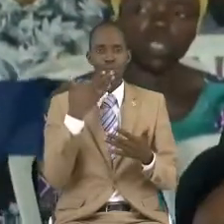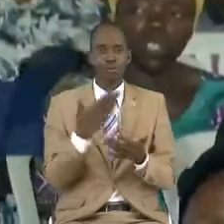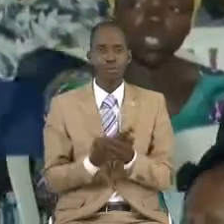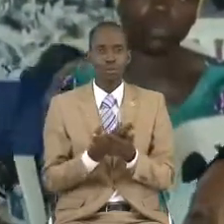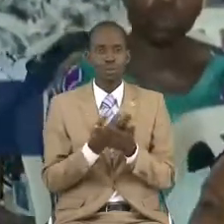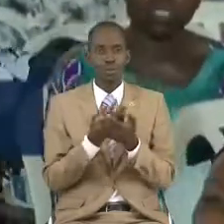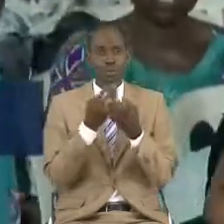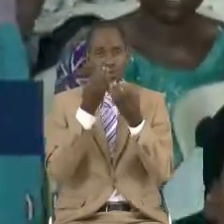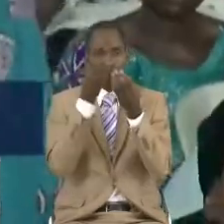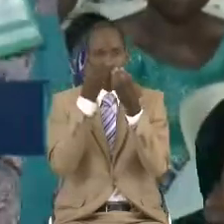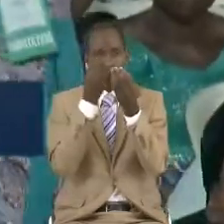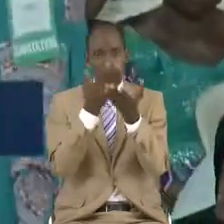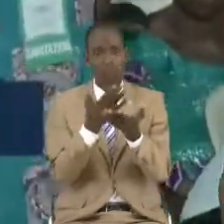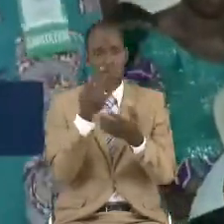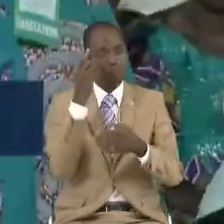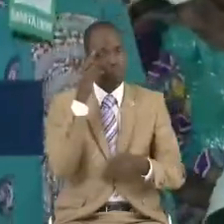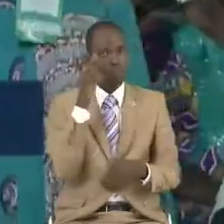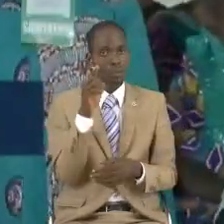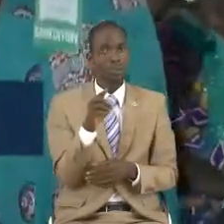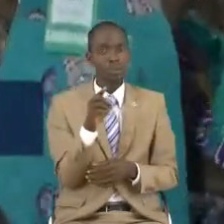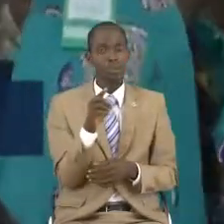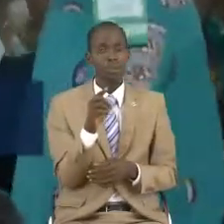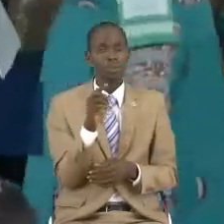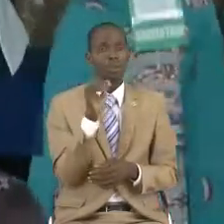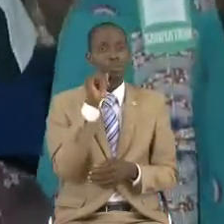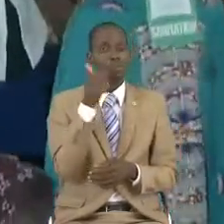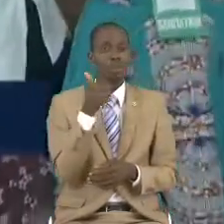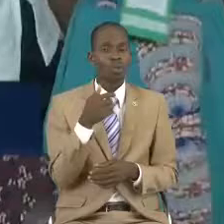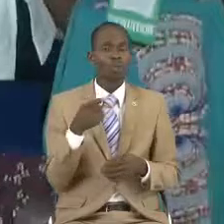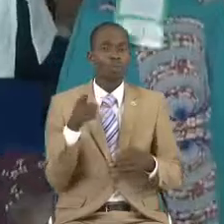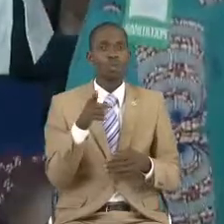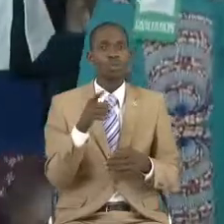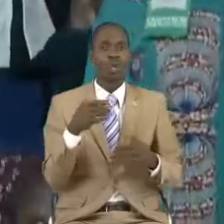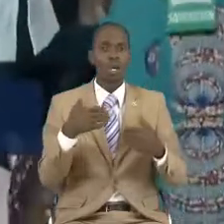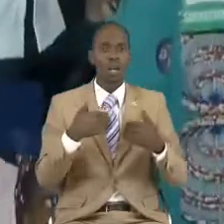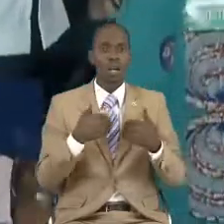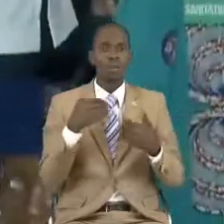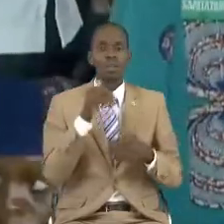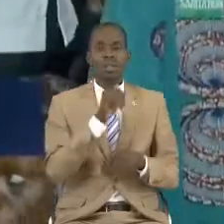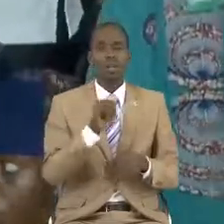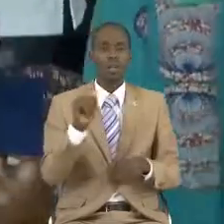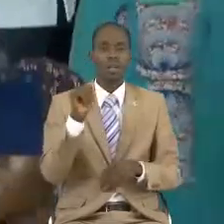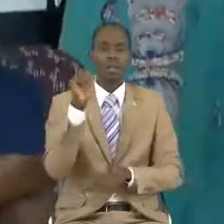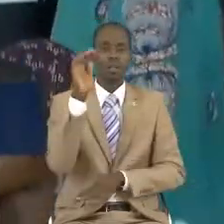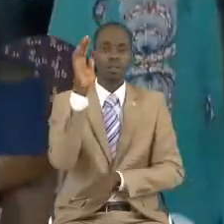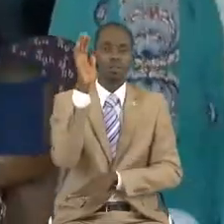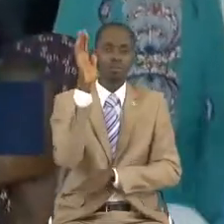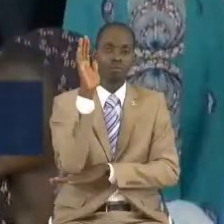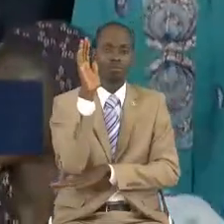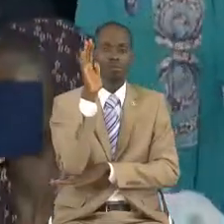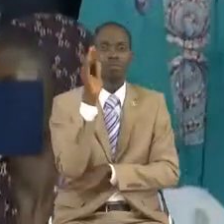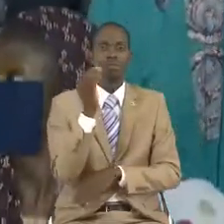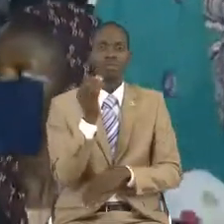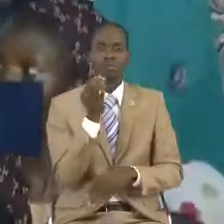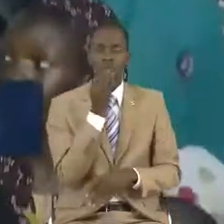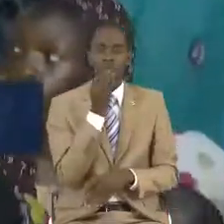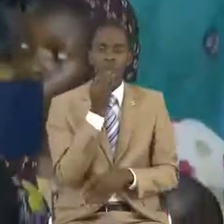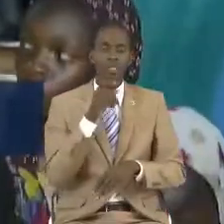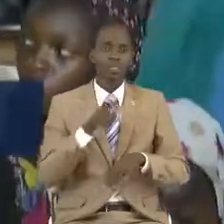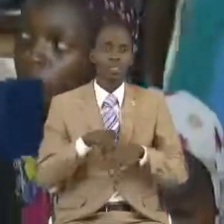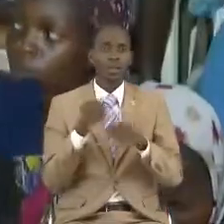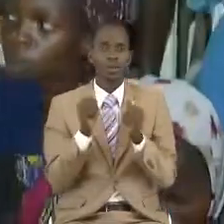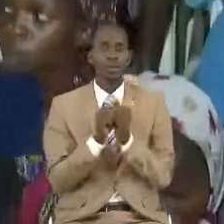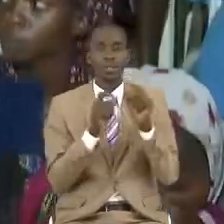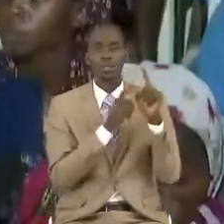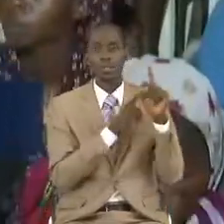tomorrow you have a lunch uh you have a lunch hour with the lord and it's right